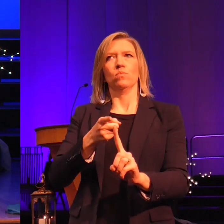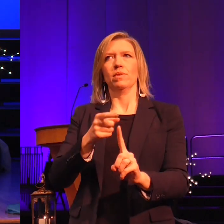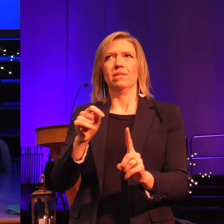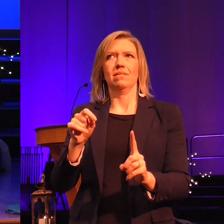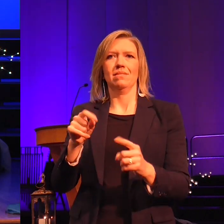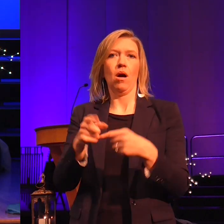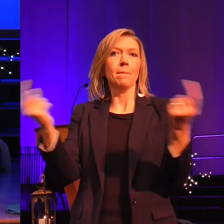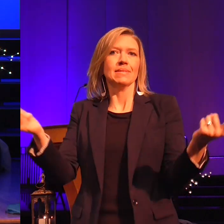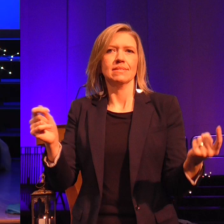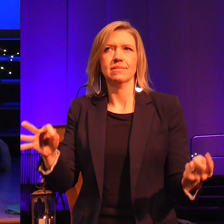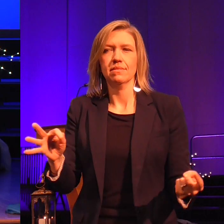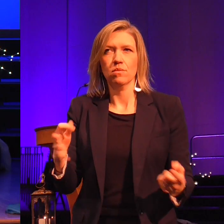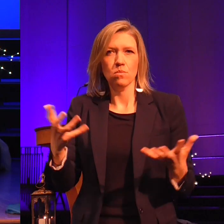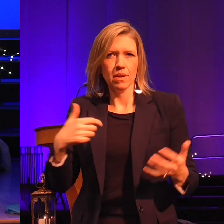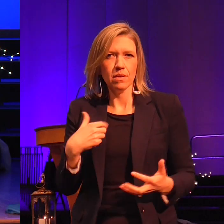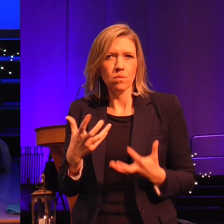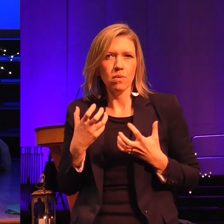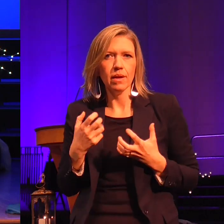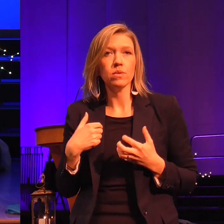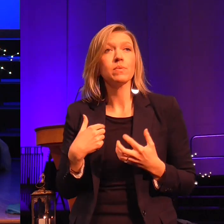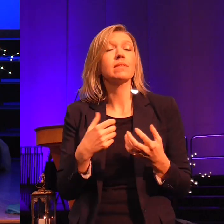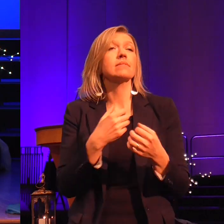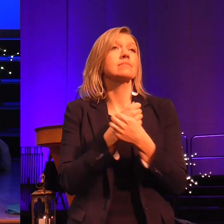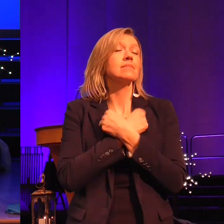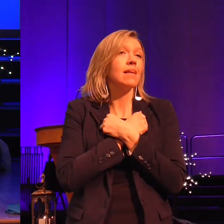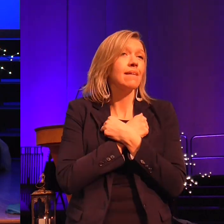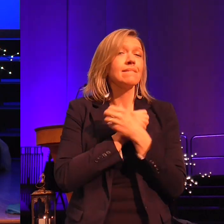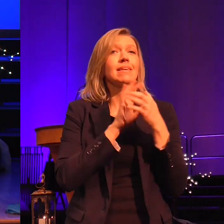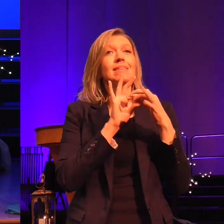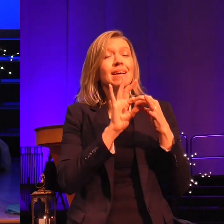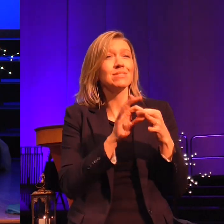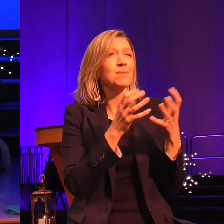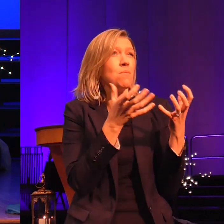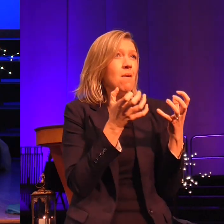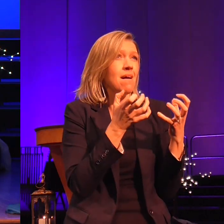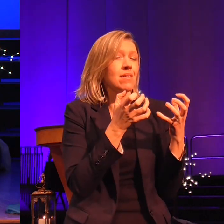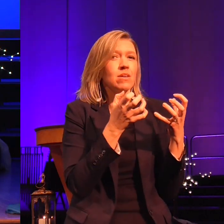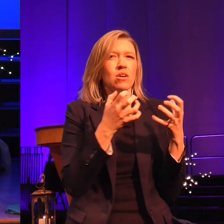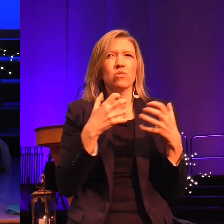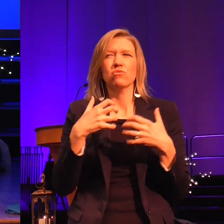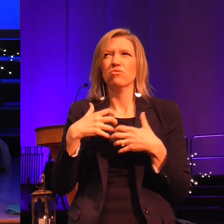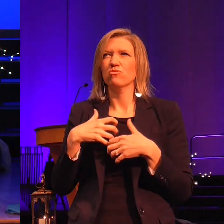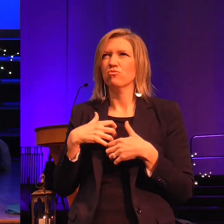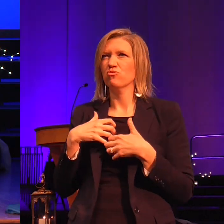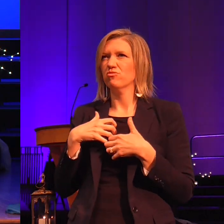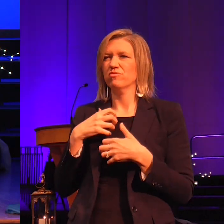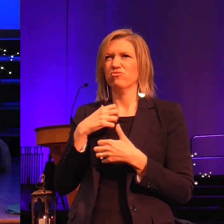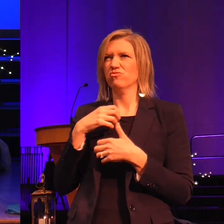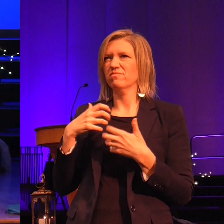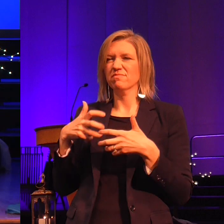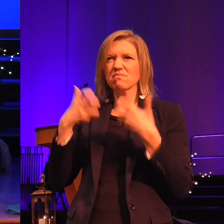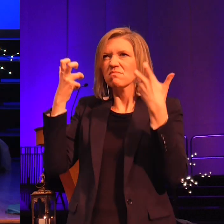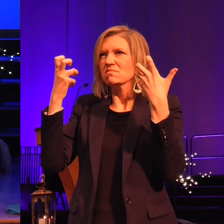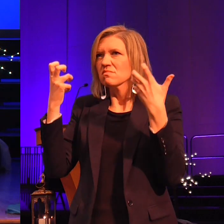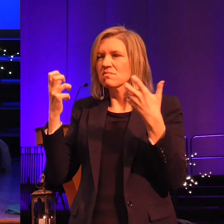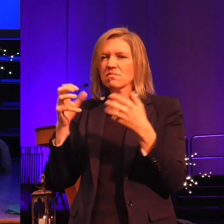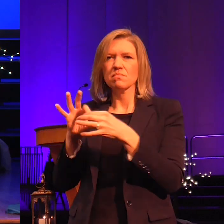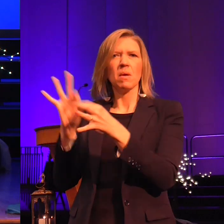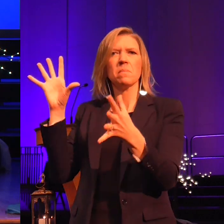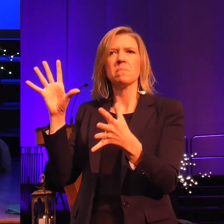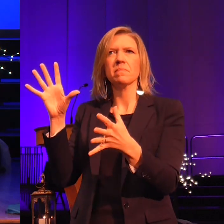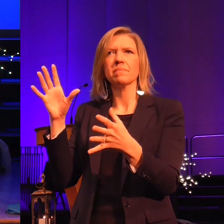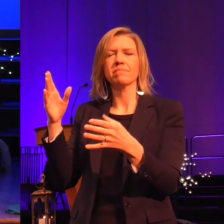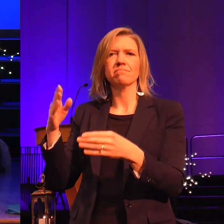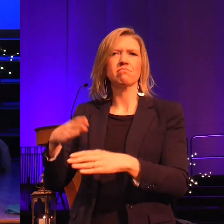We yearn for love and connection, and resentment severs that or appears to create